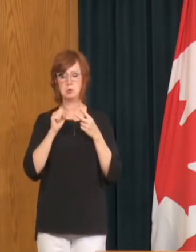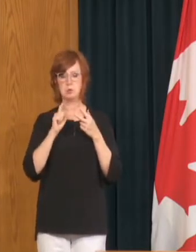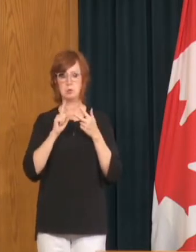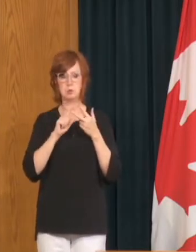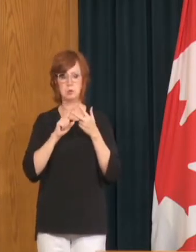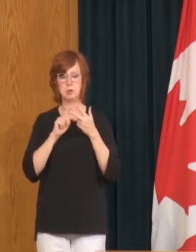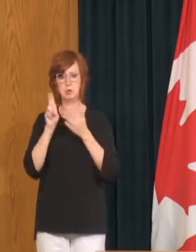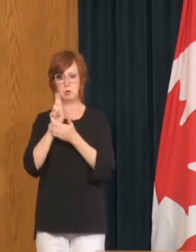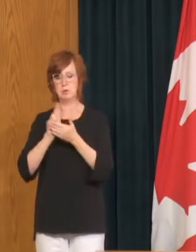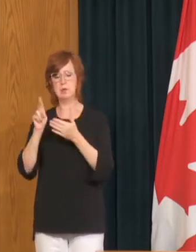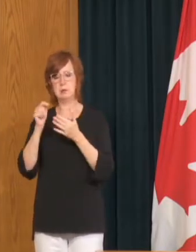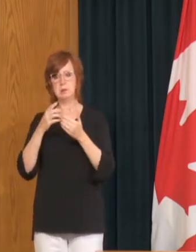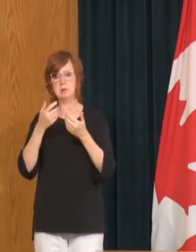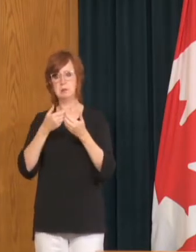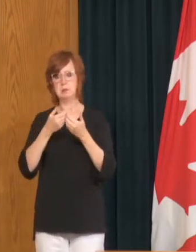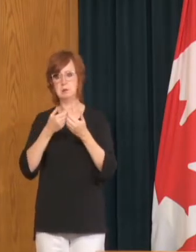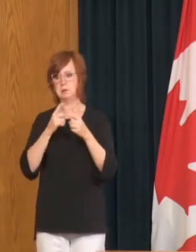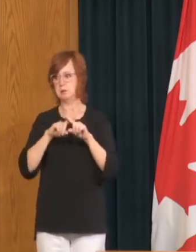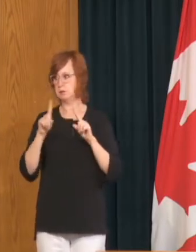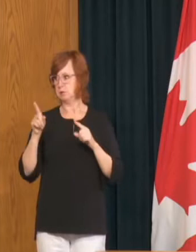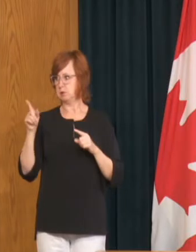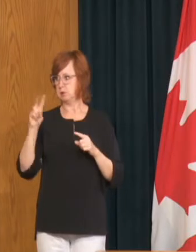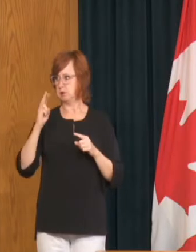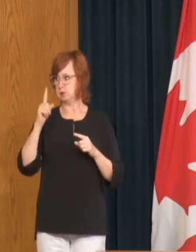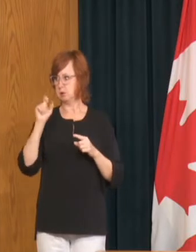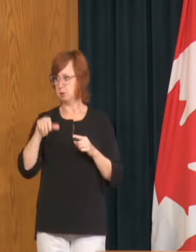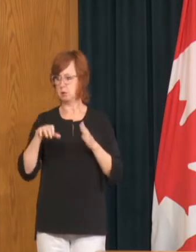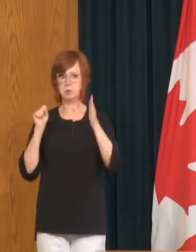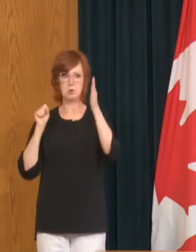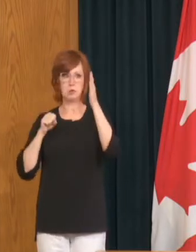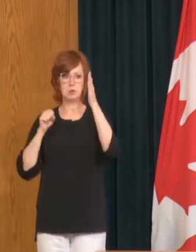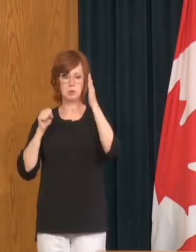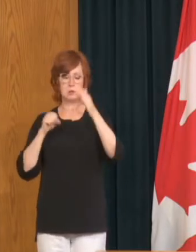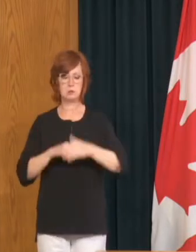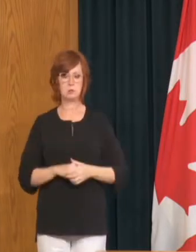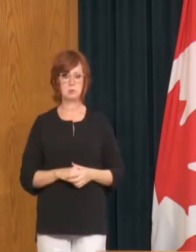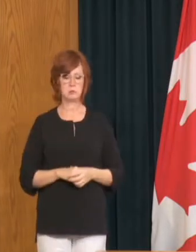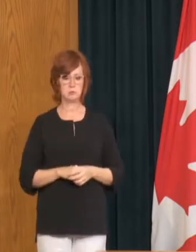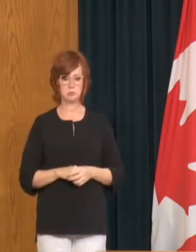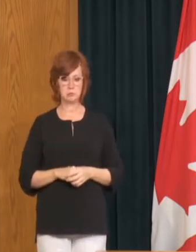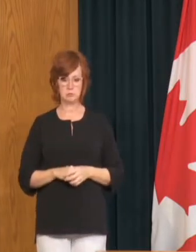and universities. Do you have a follow-up question, Alicia? Yes, thank you.